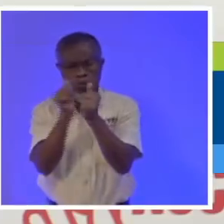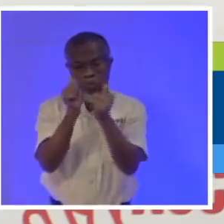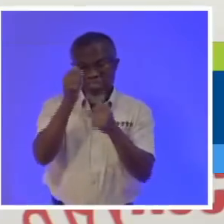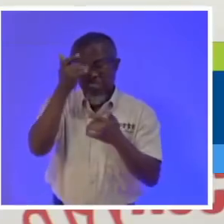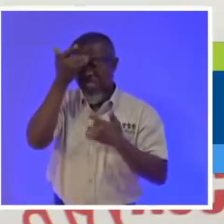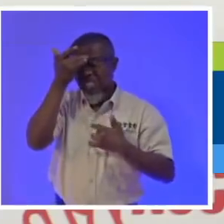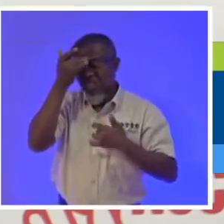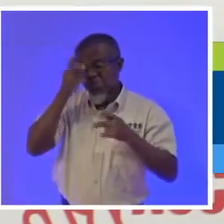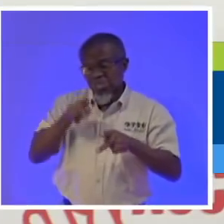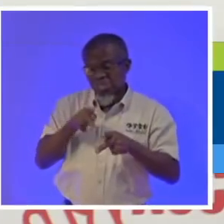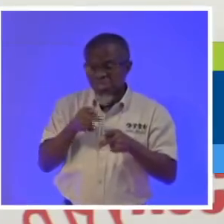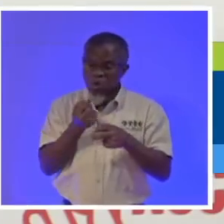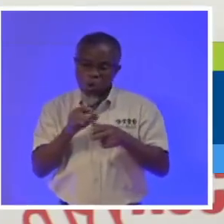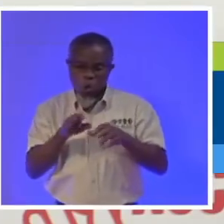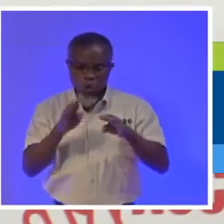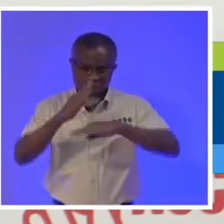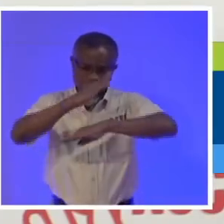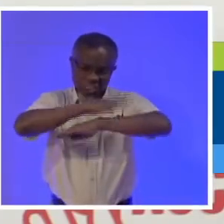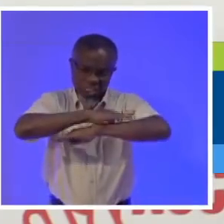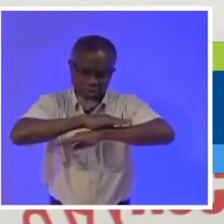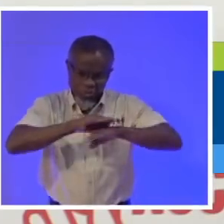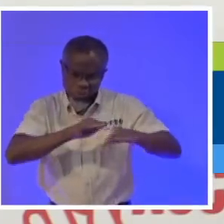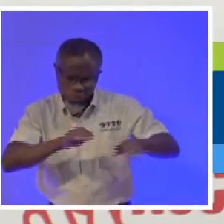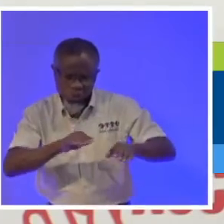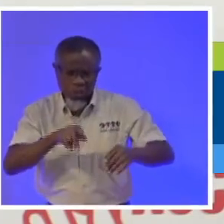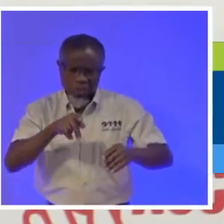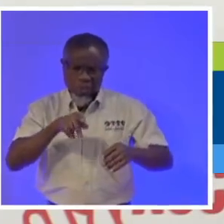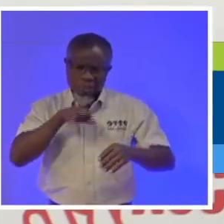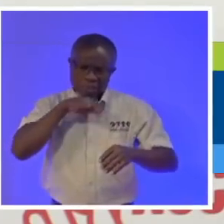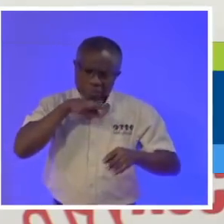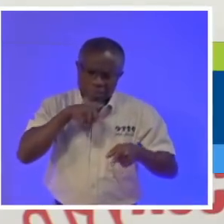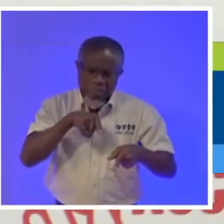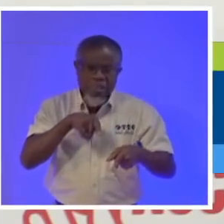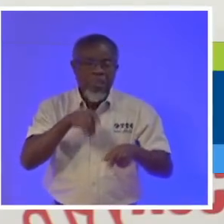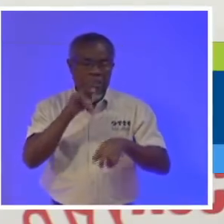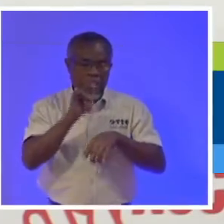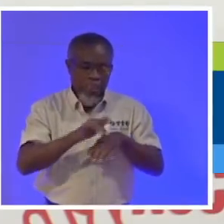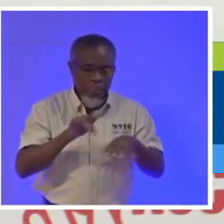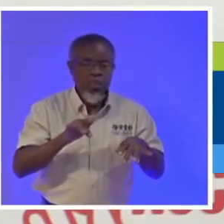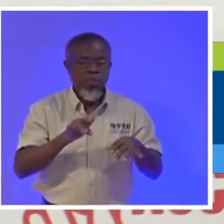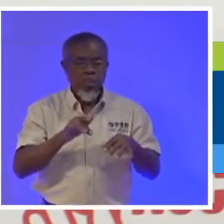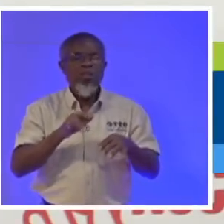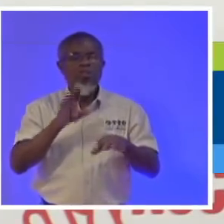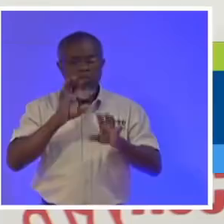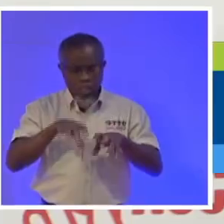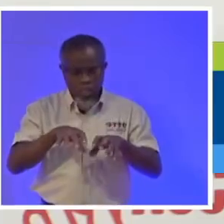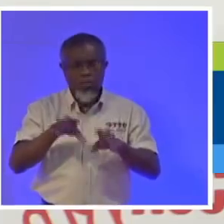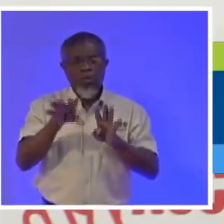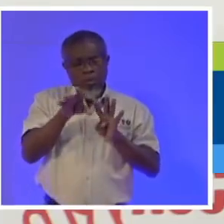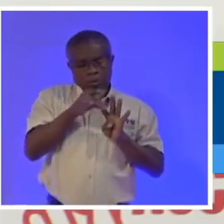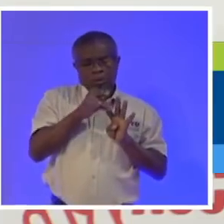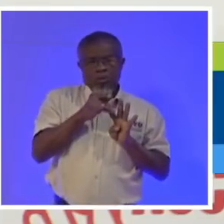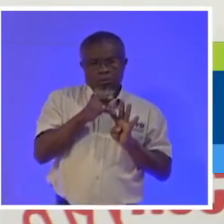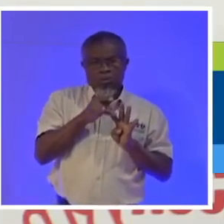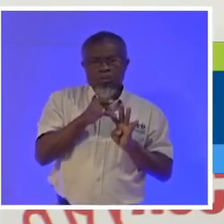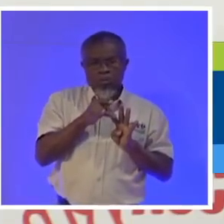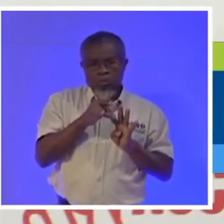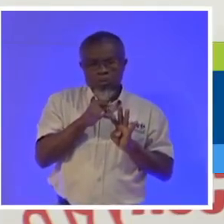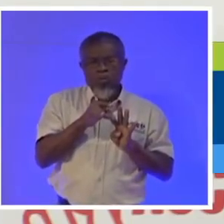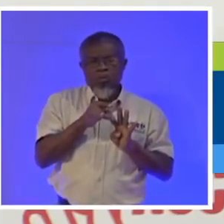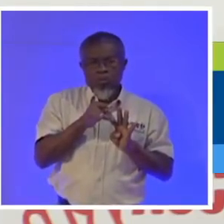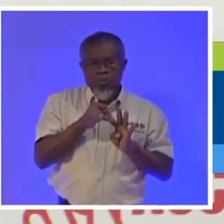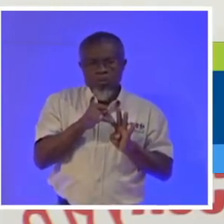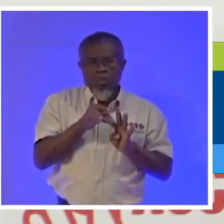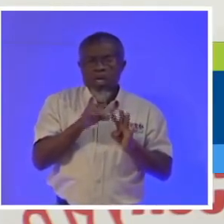contaminated surfaces that would be really a little more germane to the discussion of risks of transmission. And here we